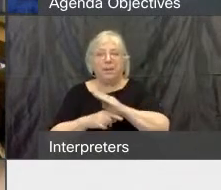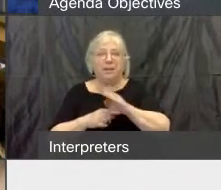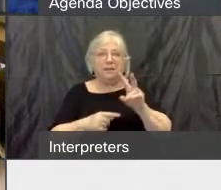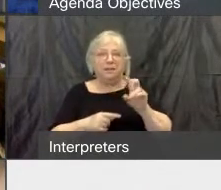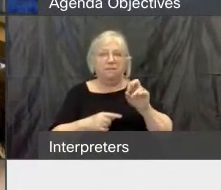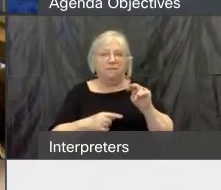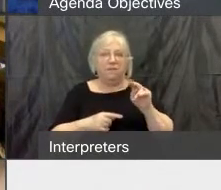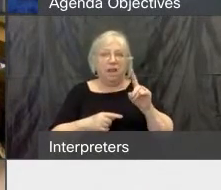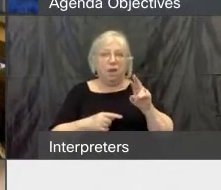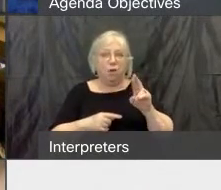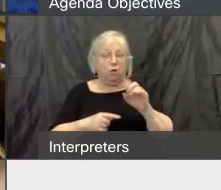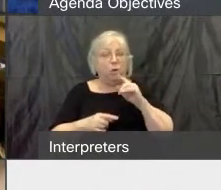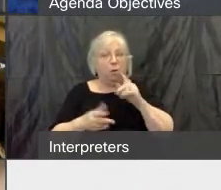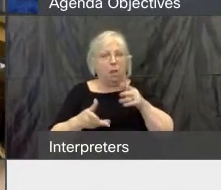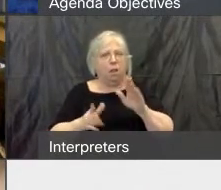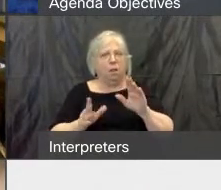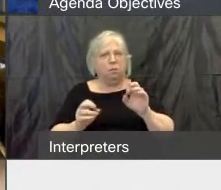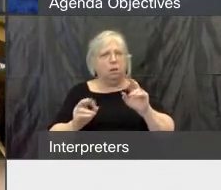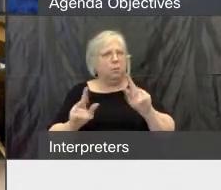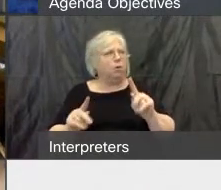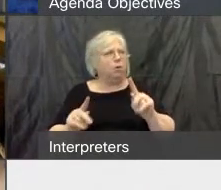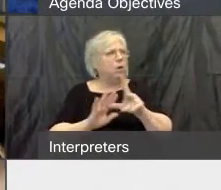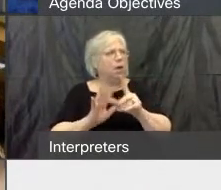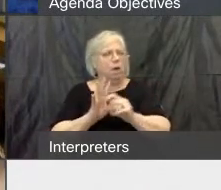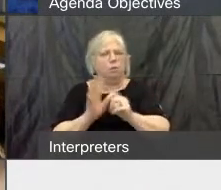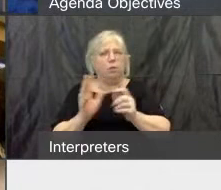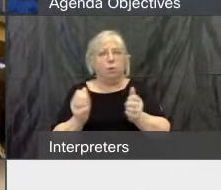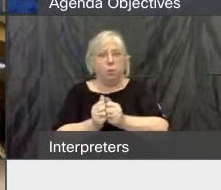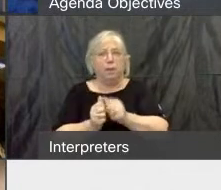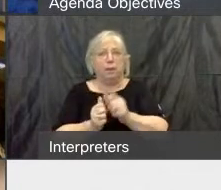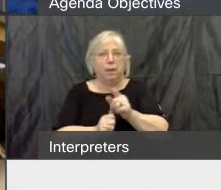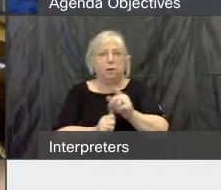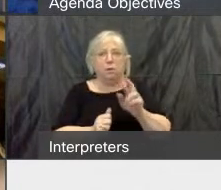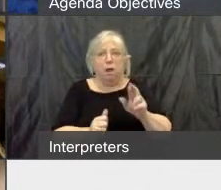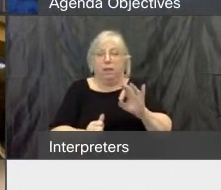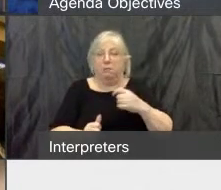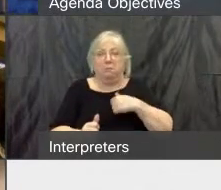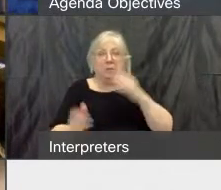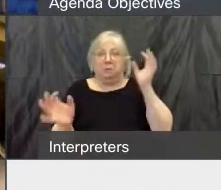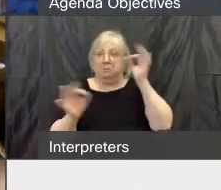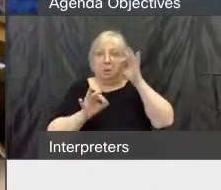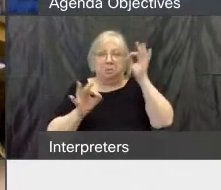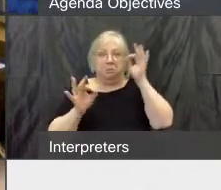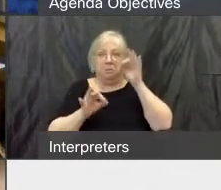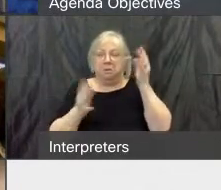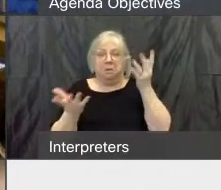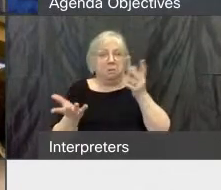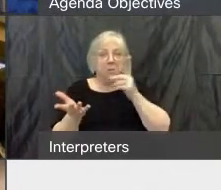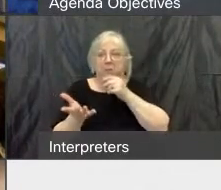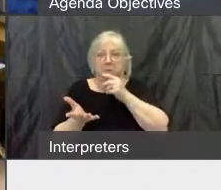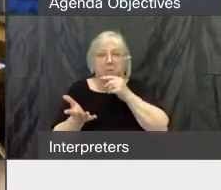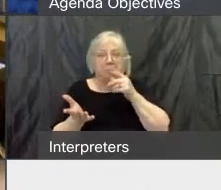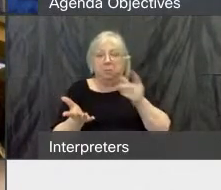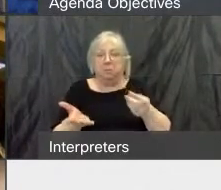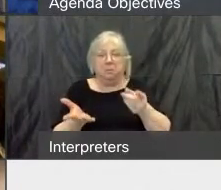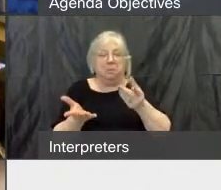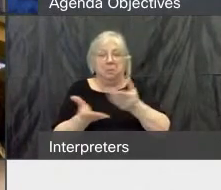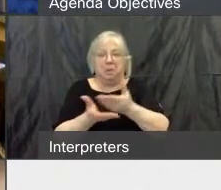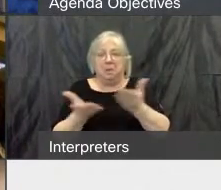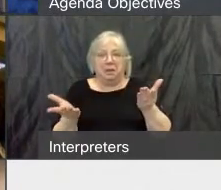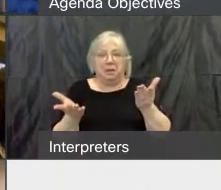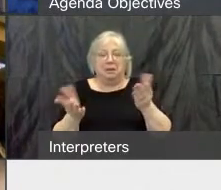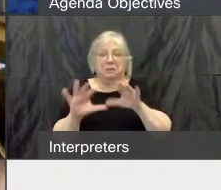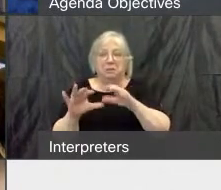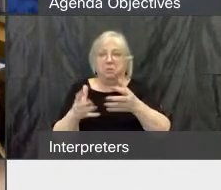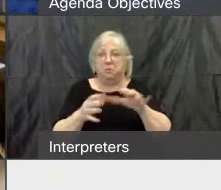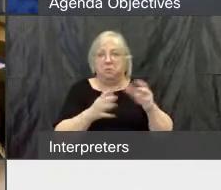allowed an opportunity to contract with the city if we don't know who these